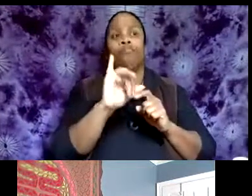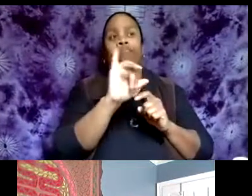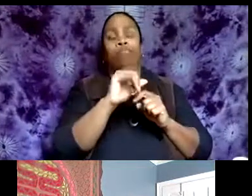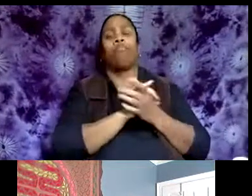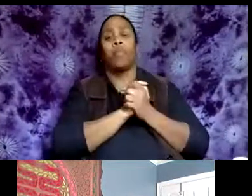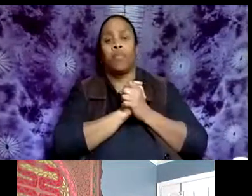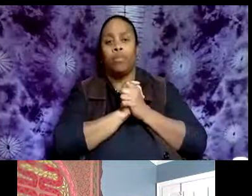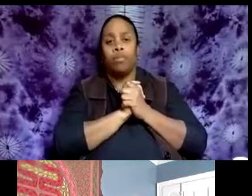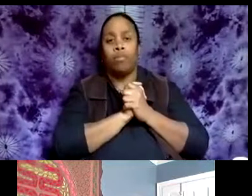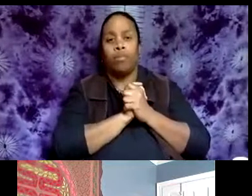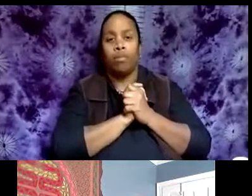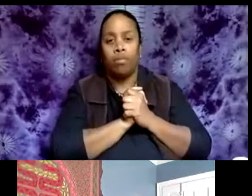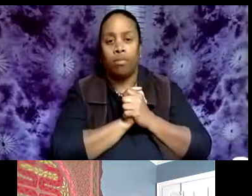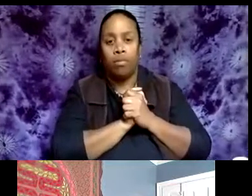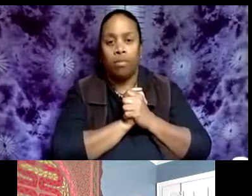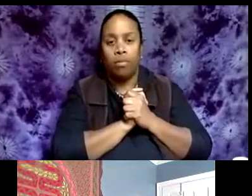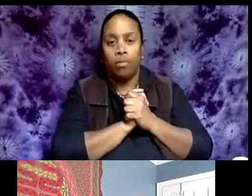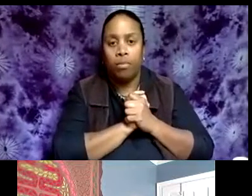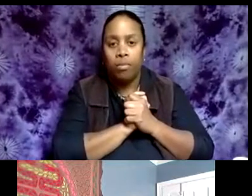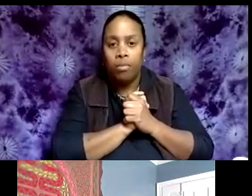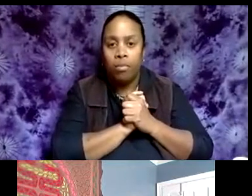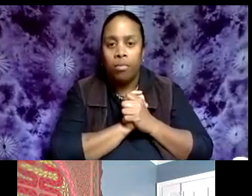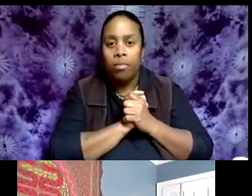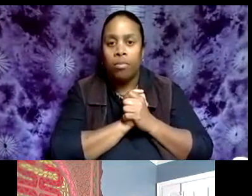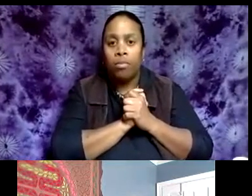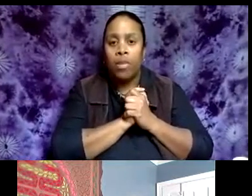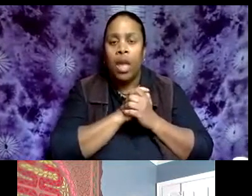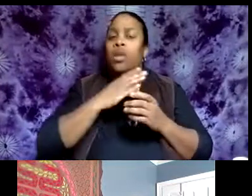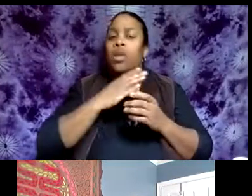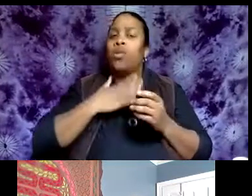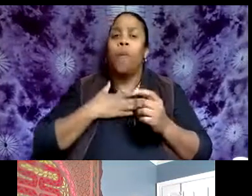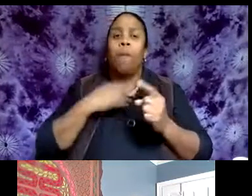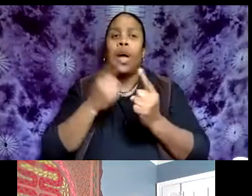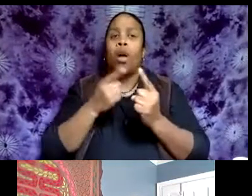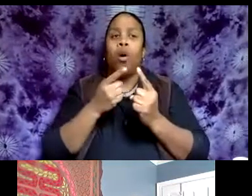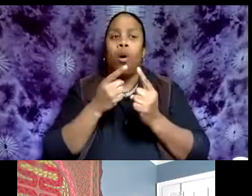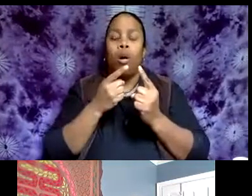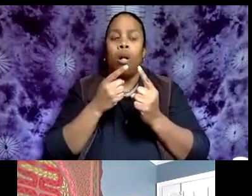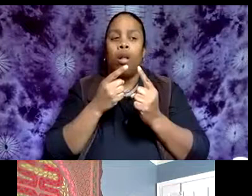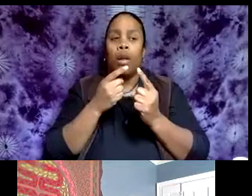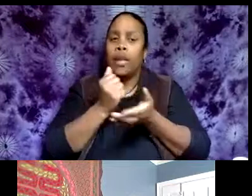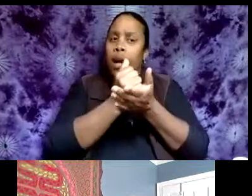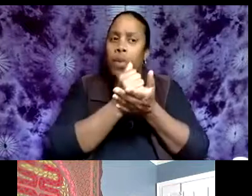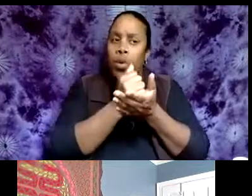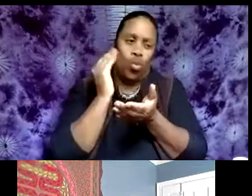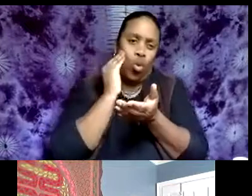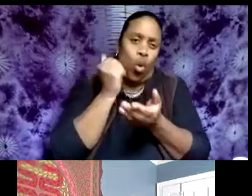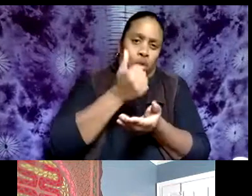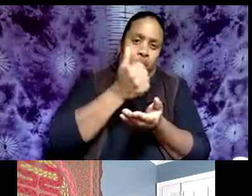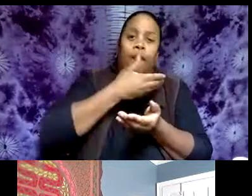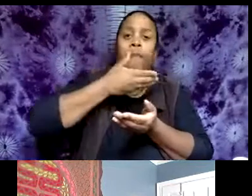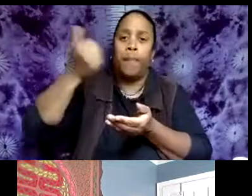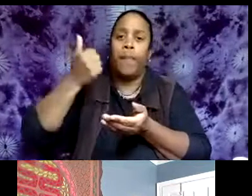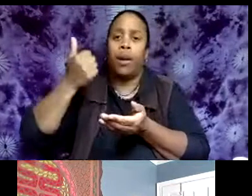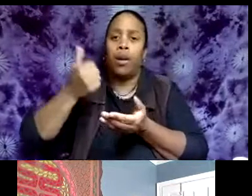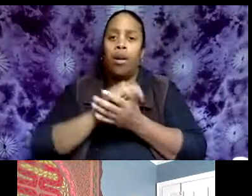thrive types, archetypes for thriving. My aim is to help you get to know you better, get to know your beauty as well as your shadows and your lessons.